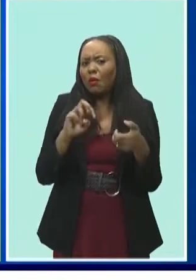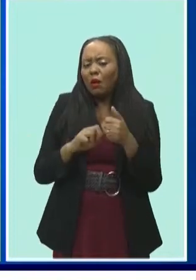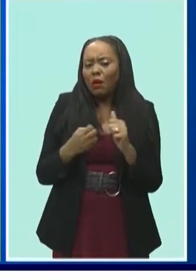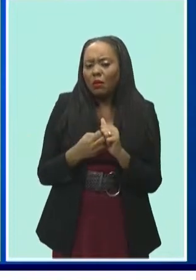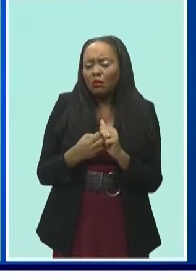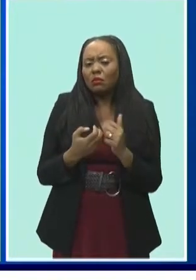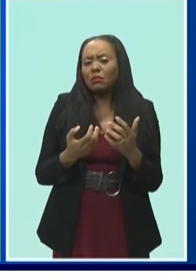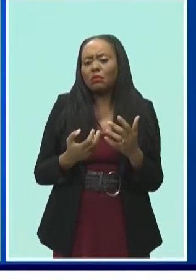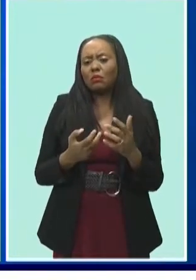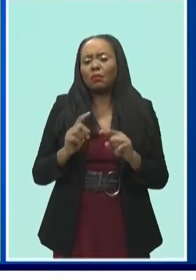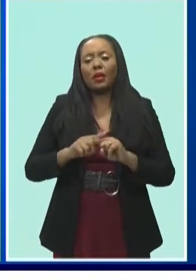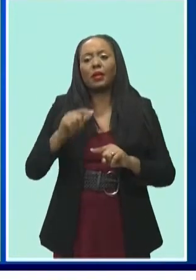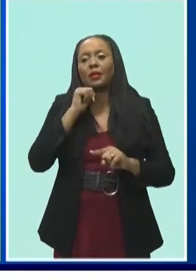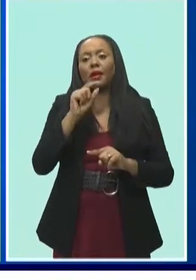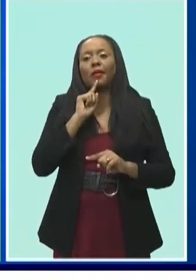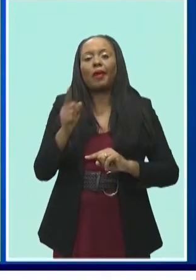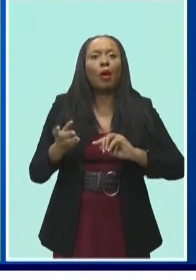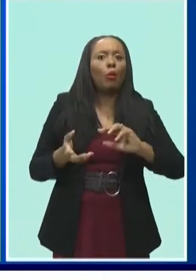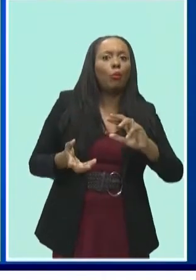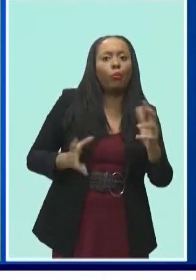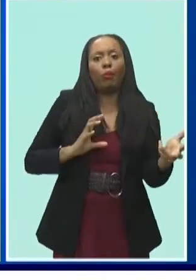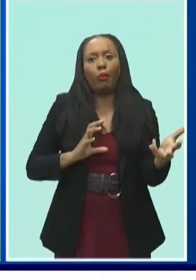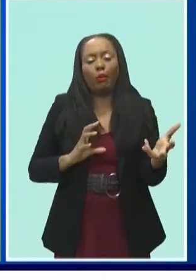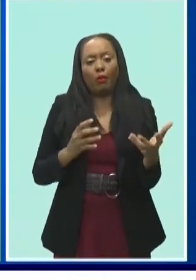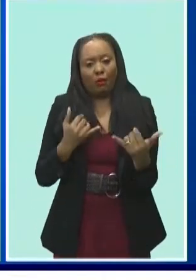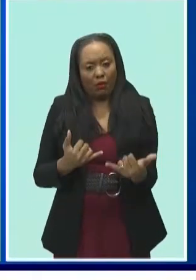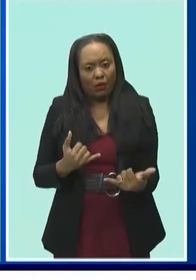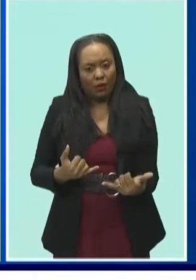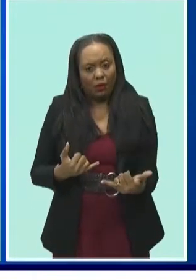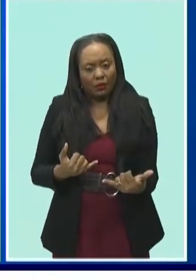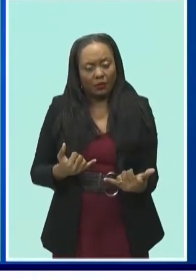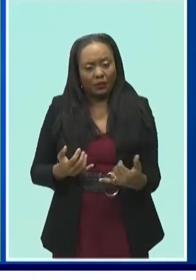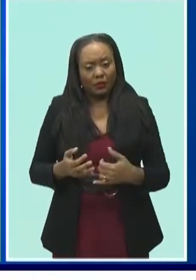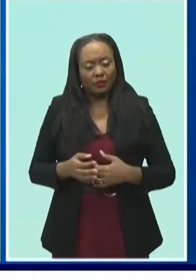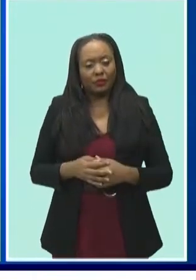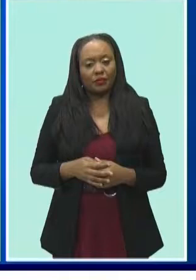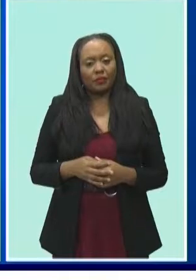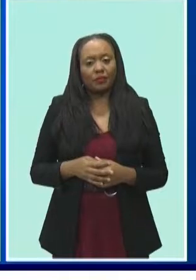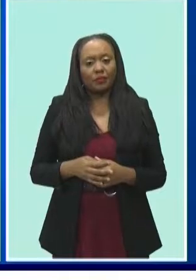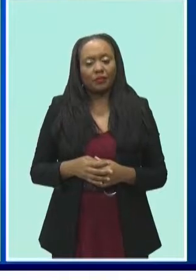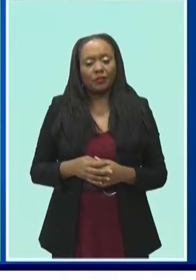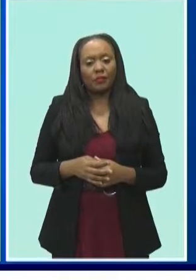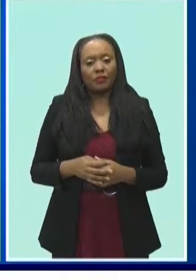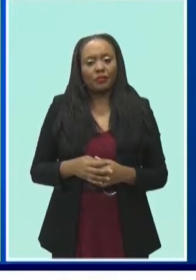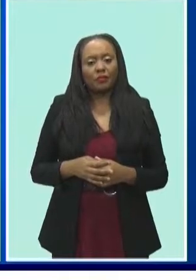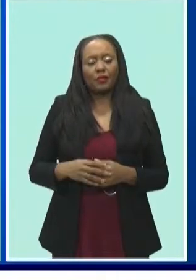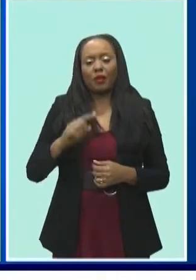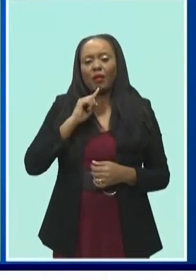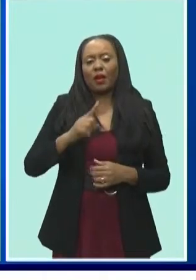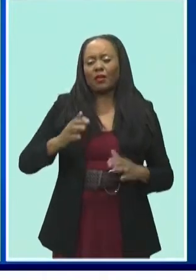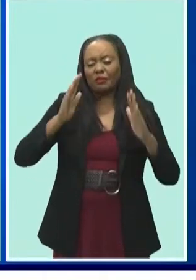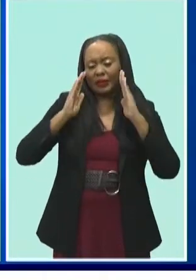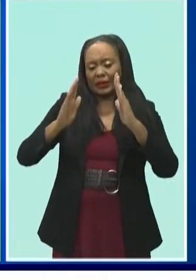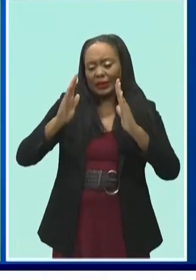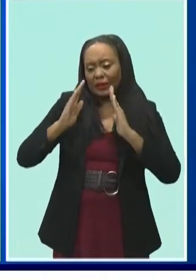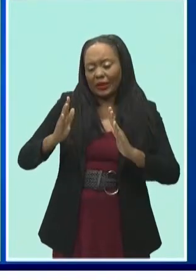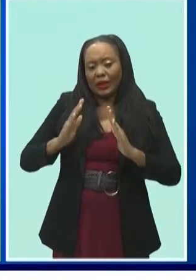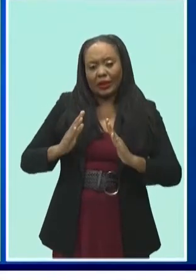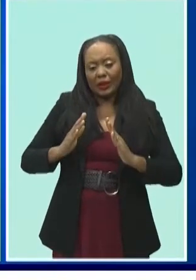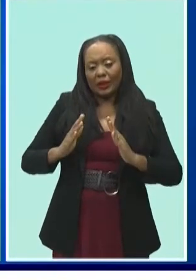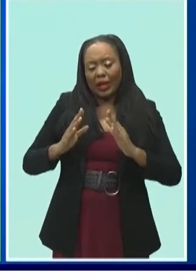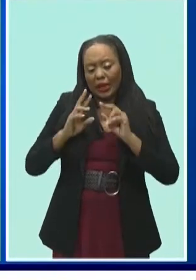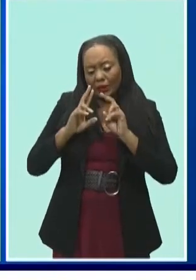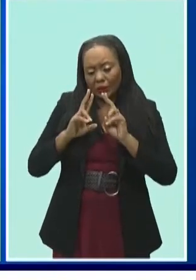as a crisis proportions. So it is something that we should be focused on as a